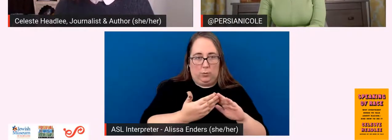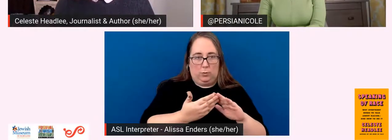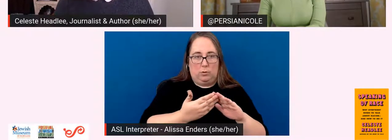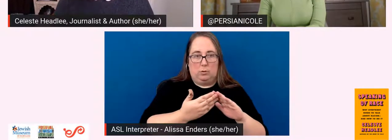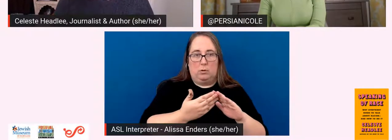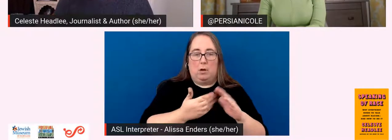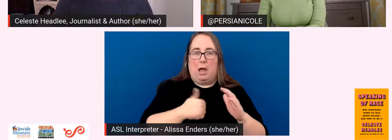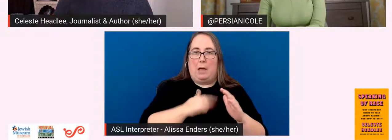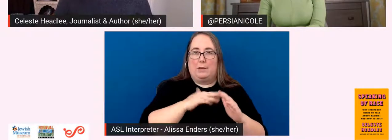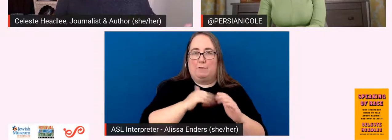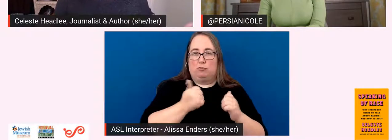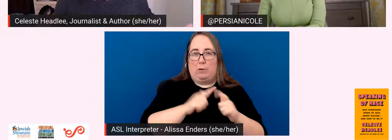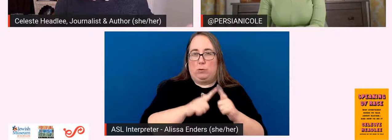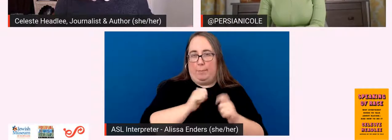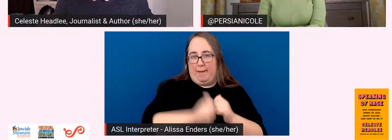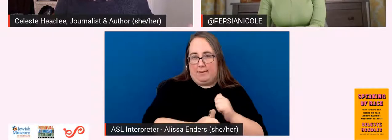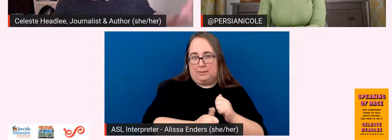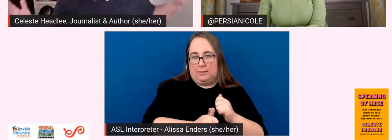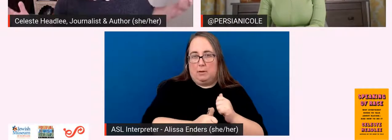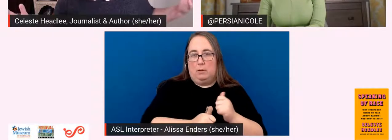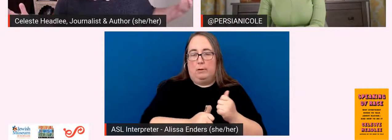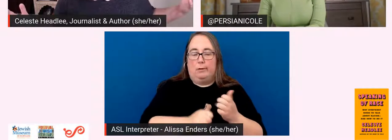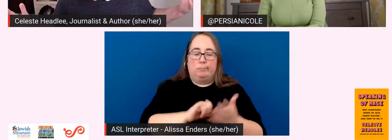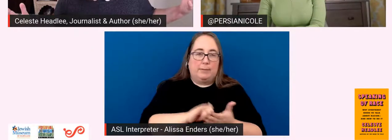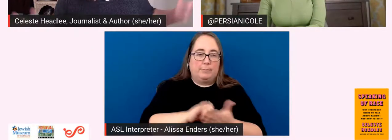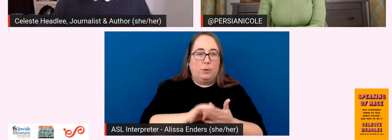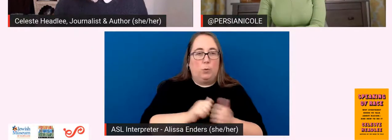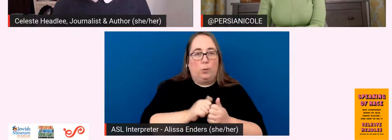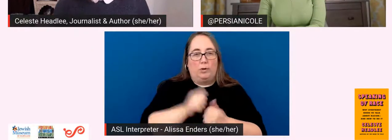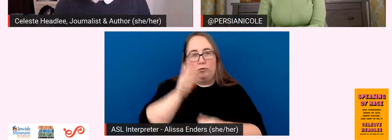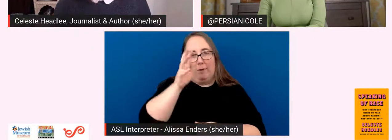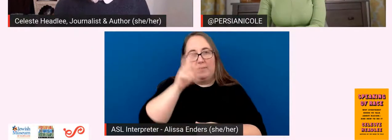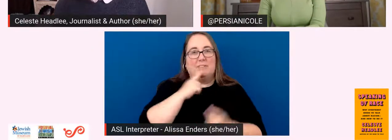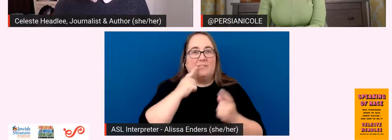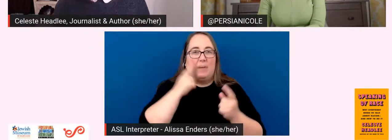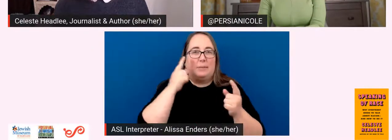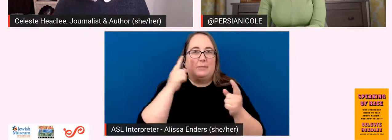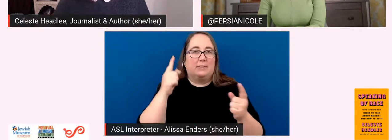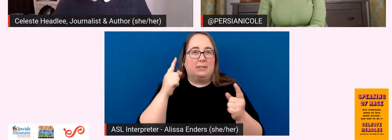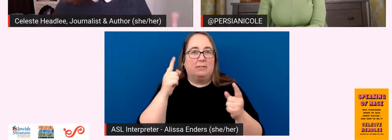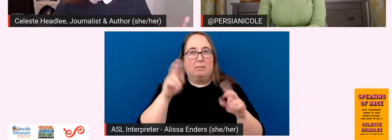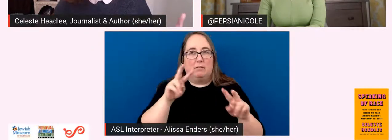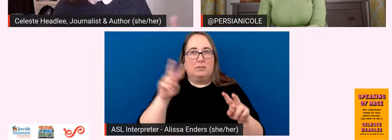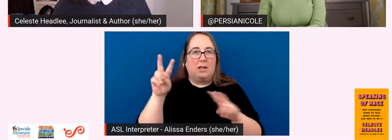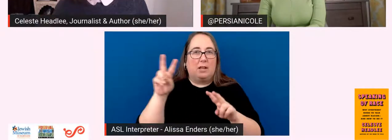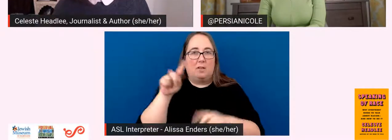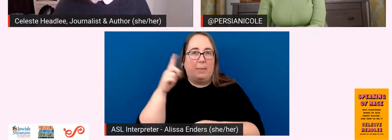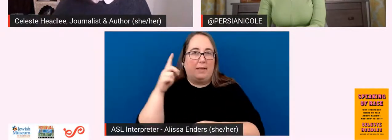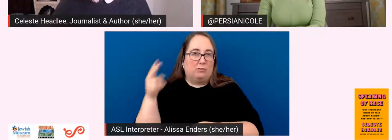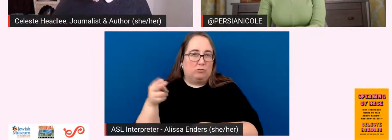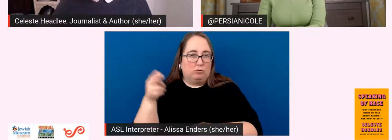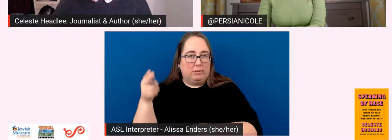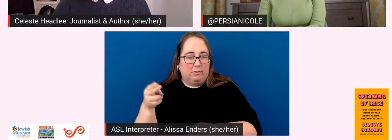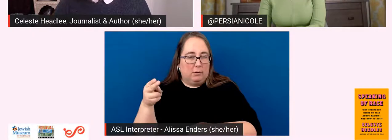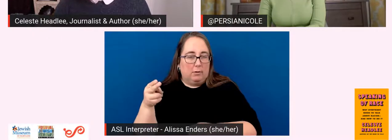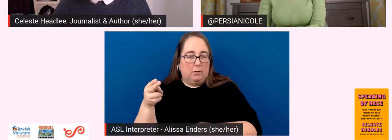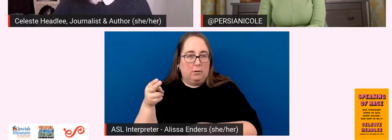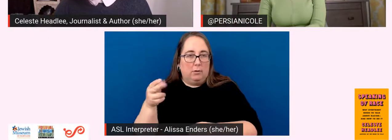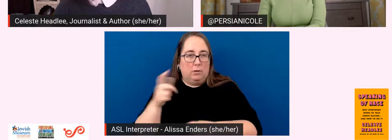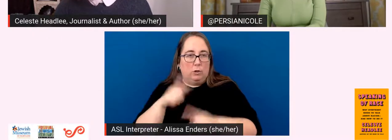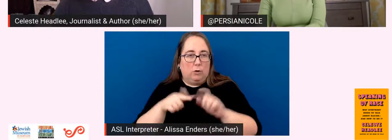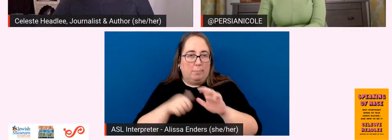pass. Not that it's possible when your grandfather is famous as being an icon of Black history. You're not going to go